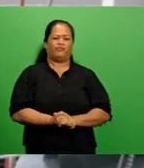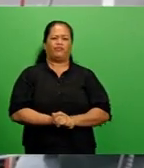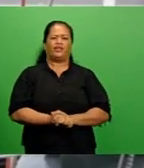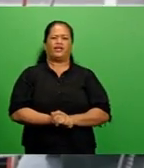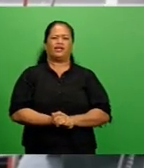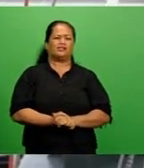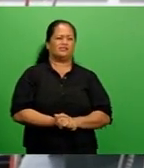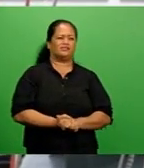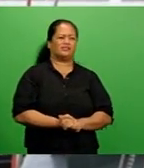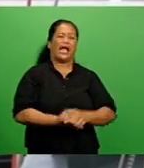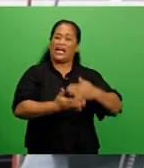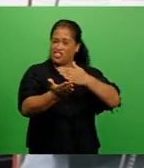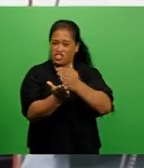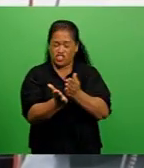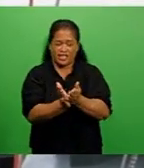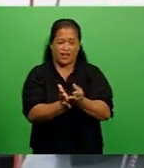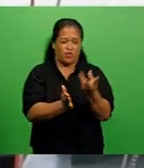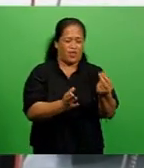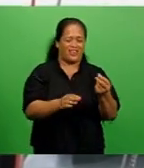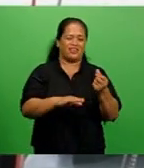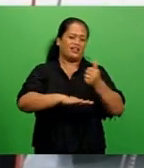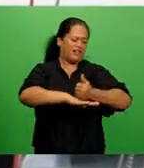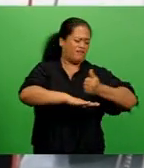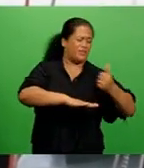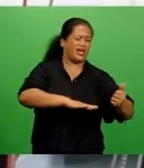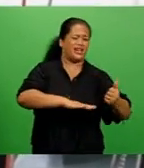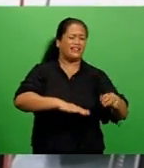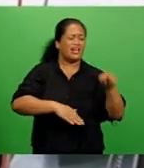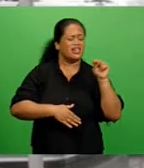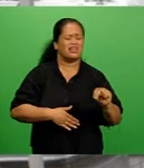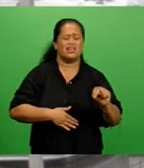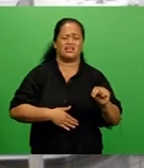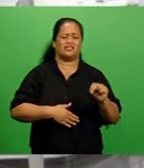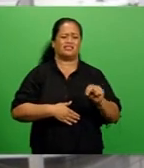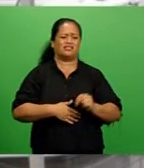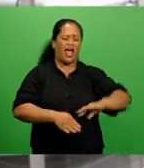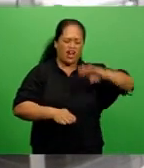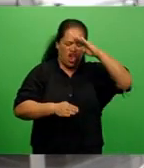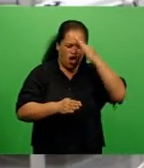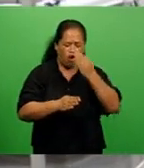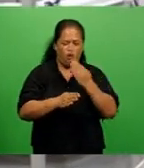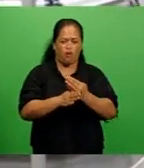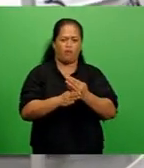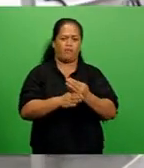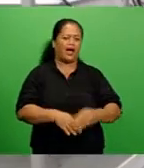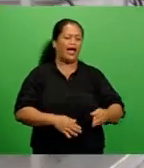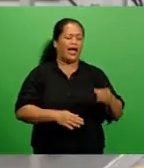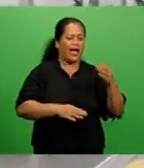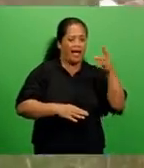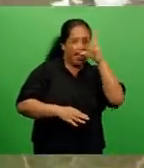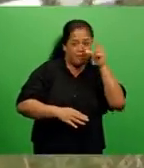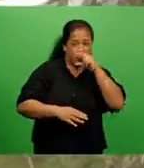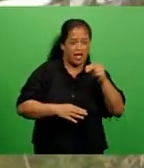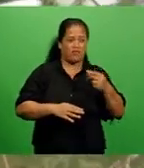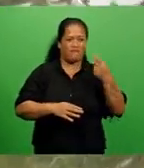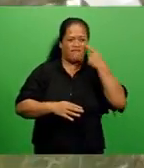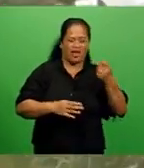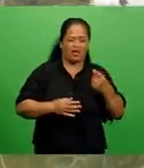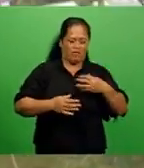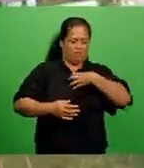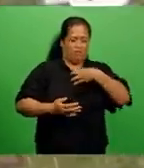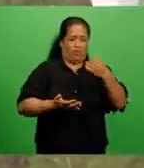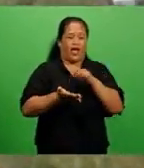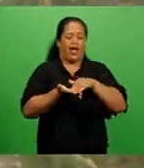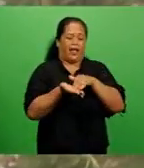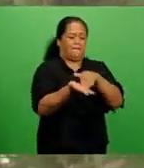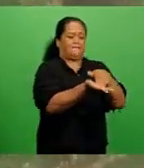And I can share with the government the needs we're finding, and hopefully we can get the other agencies to bring those needs in. But because